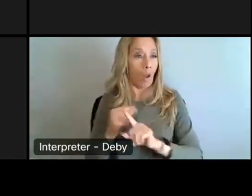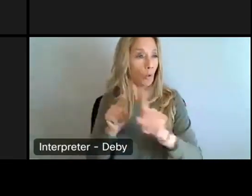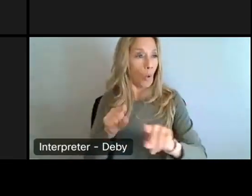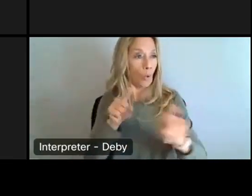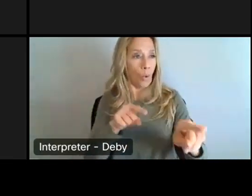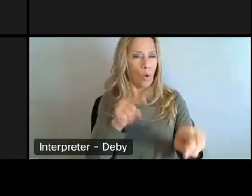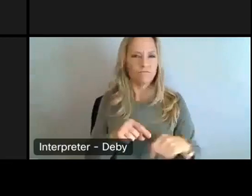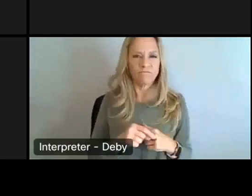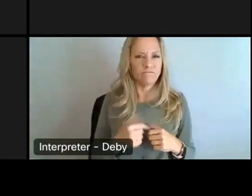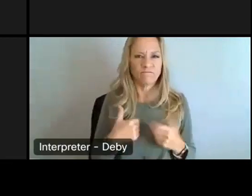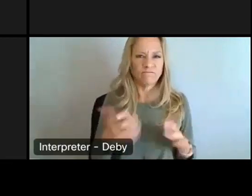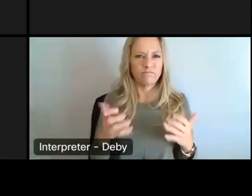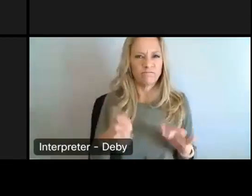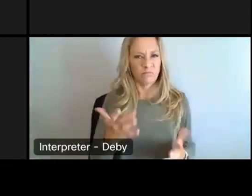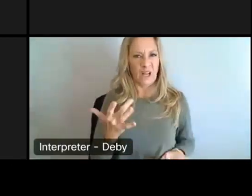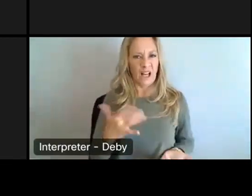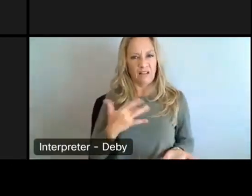like